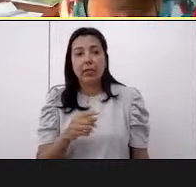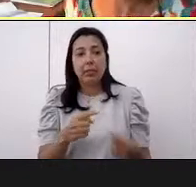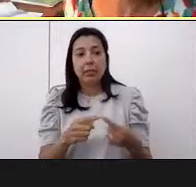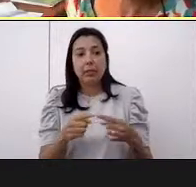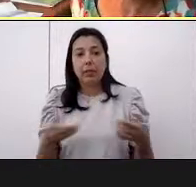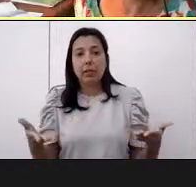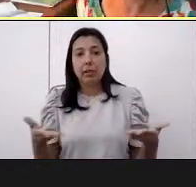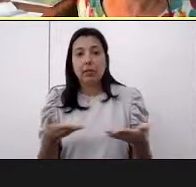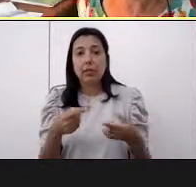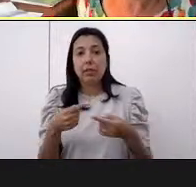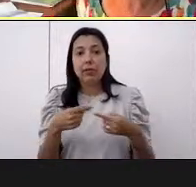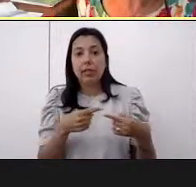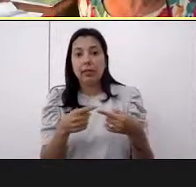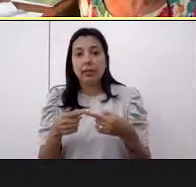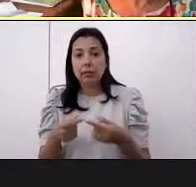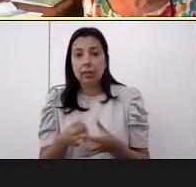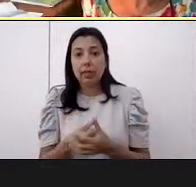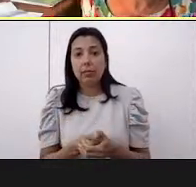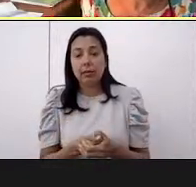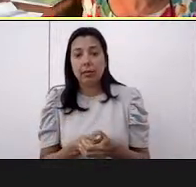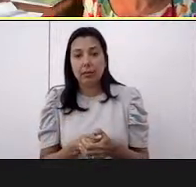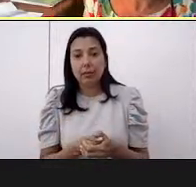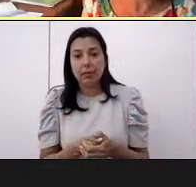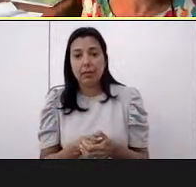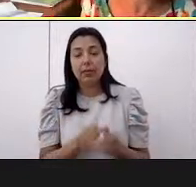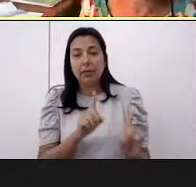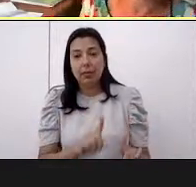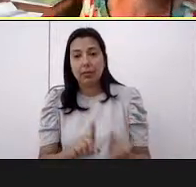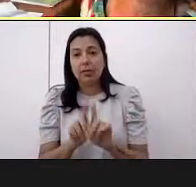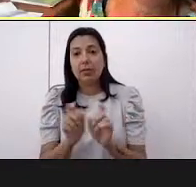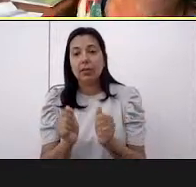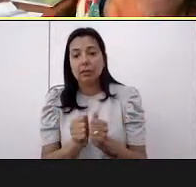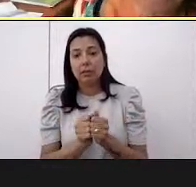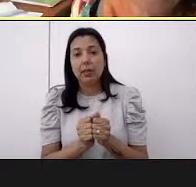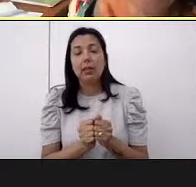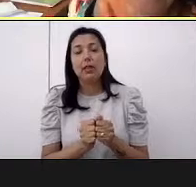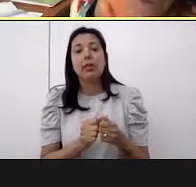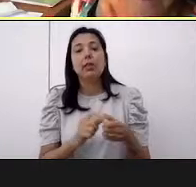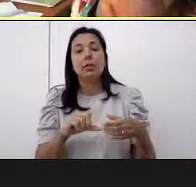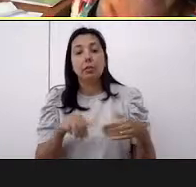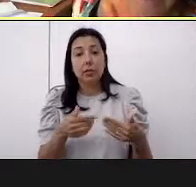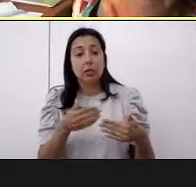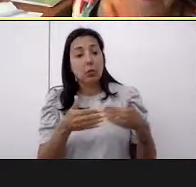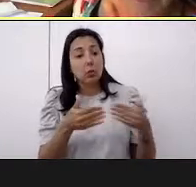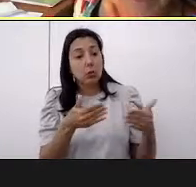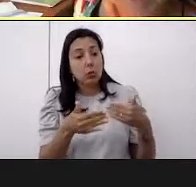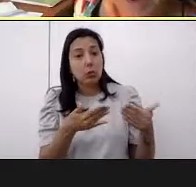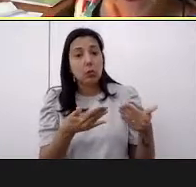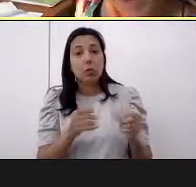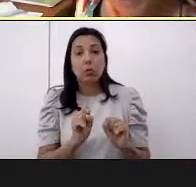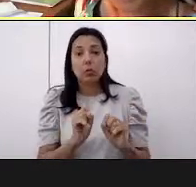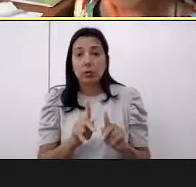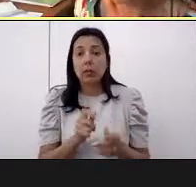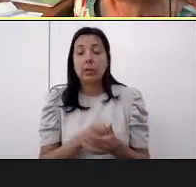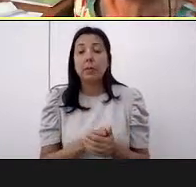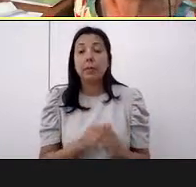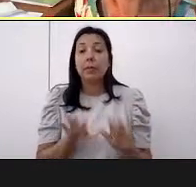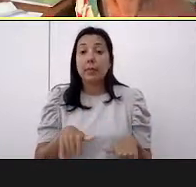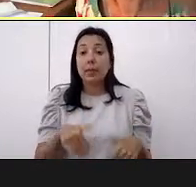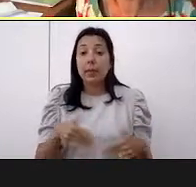the arguing process or the argumentation process. So this is mainly the idea,